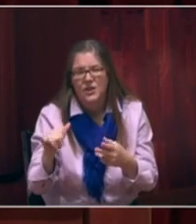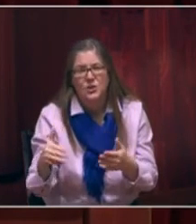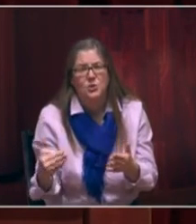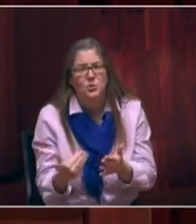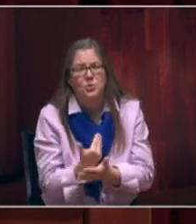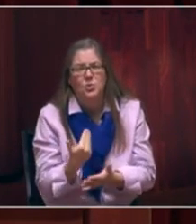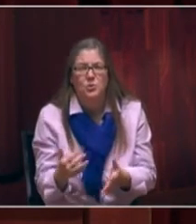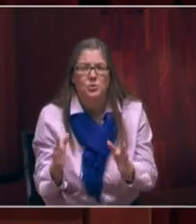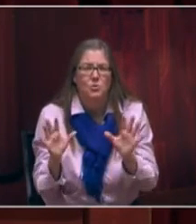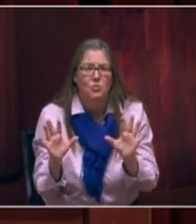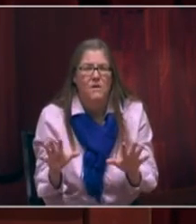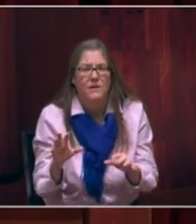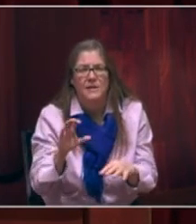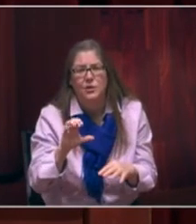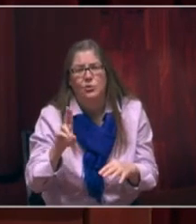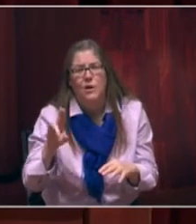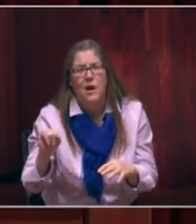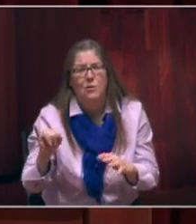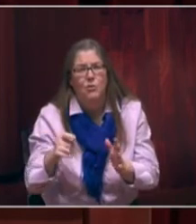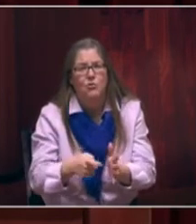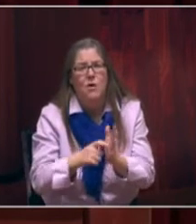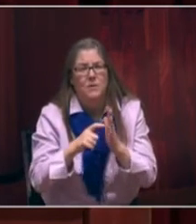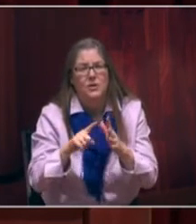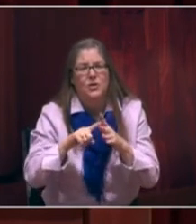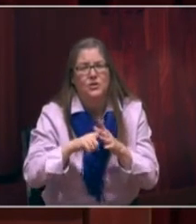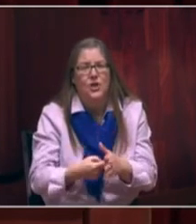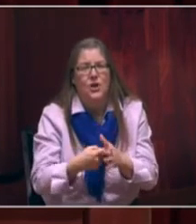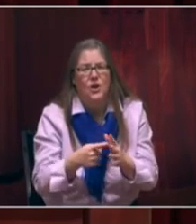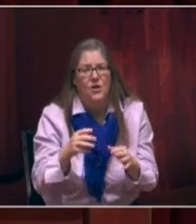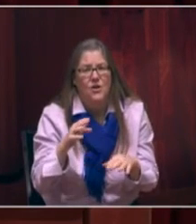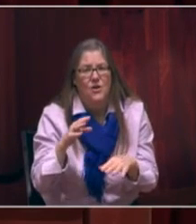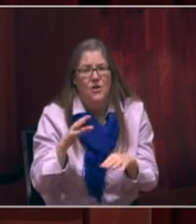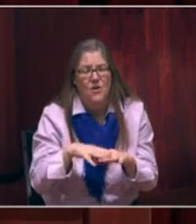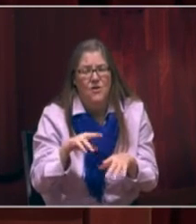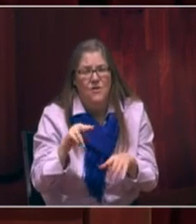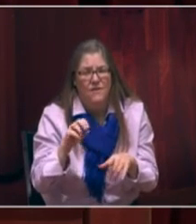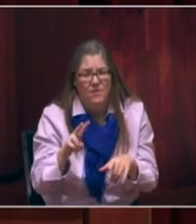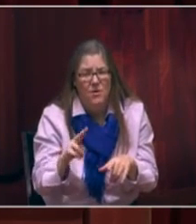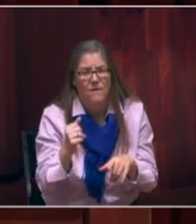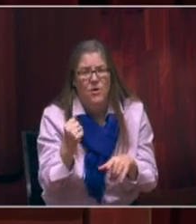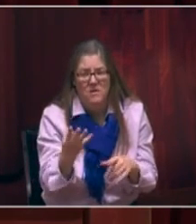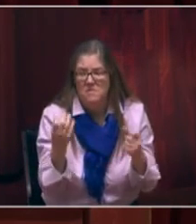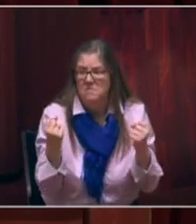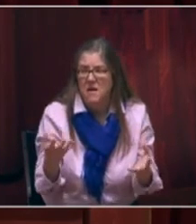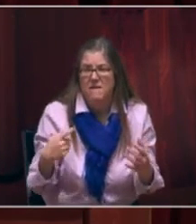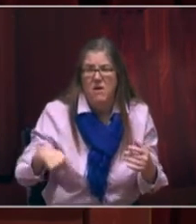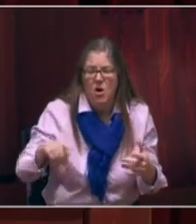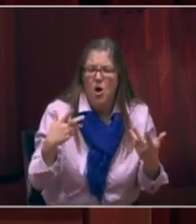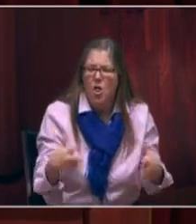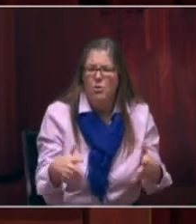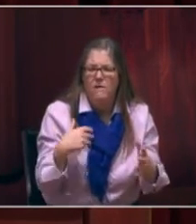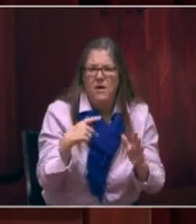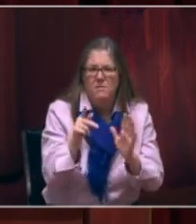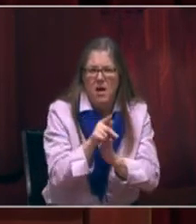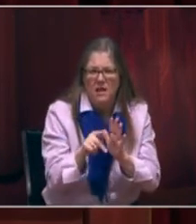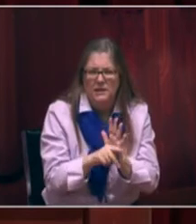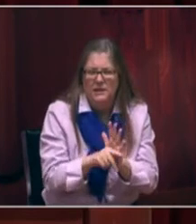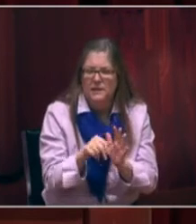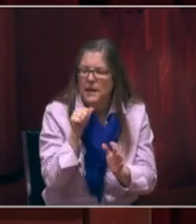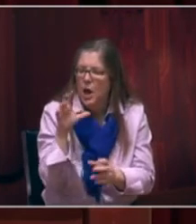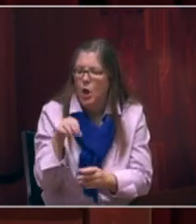wonderful CUI requirement that started on, I guess, 14 November. A lot of us have already made policies not including